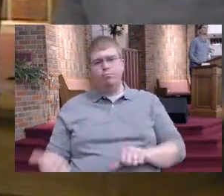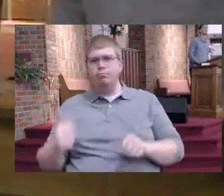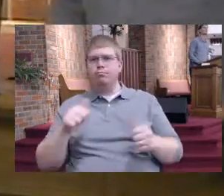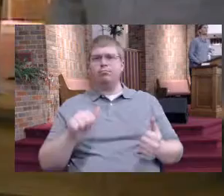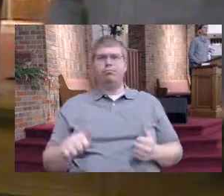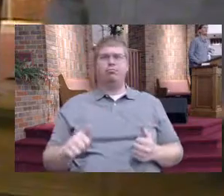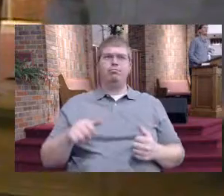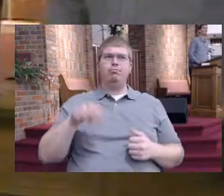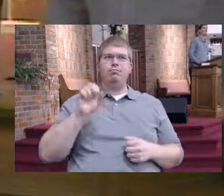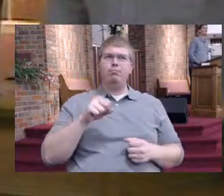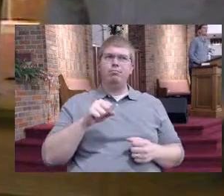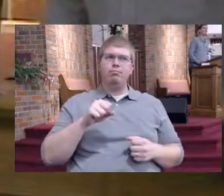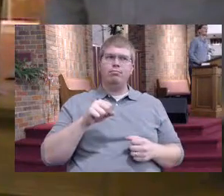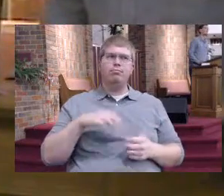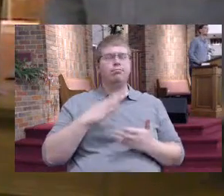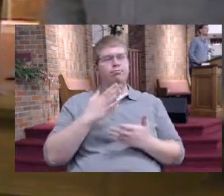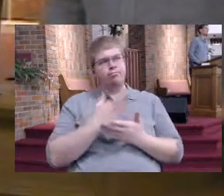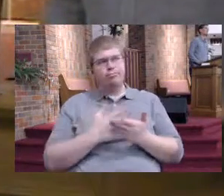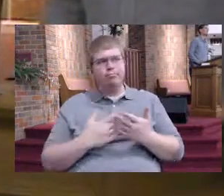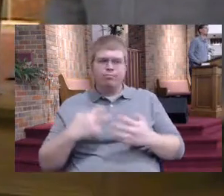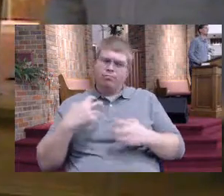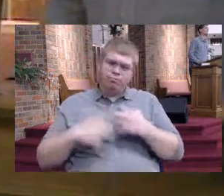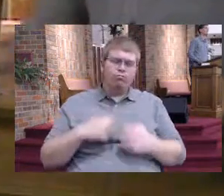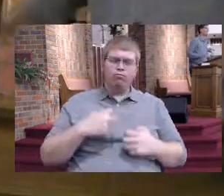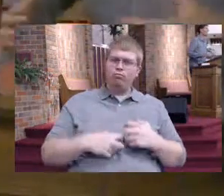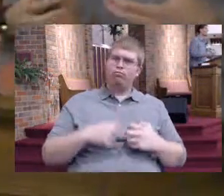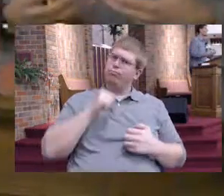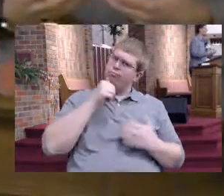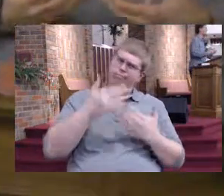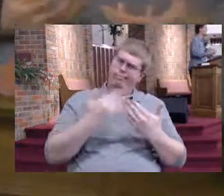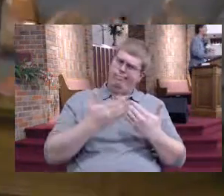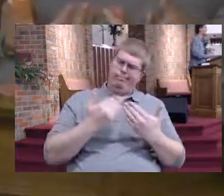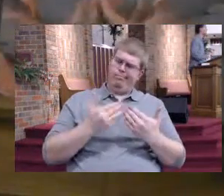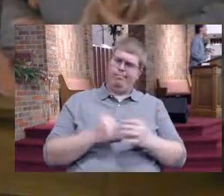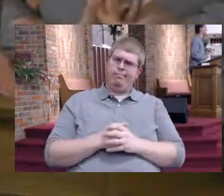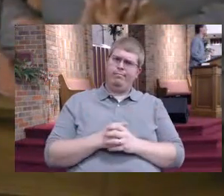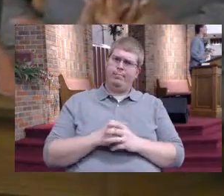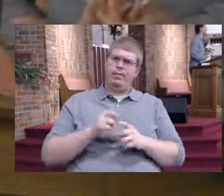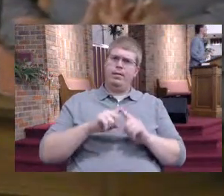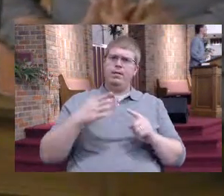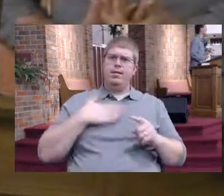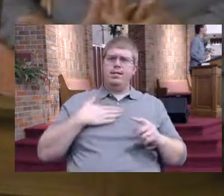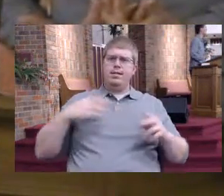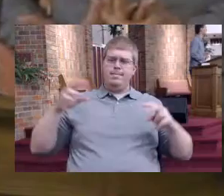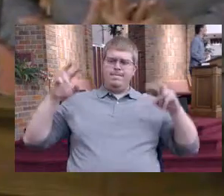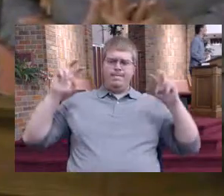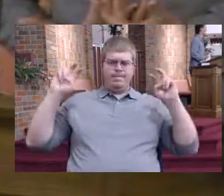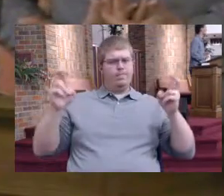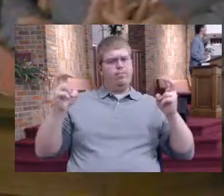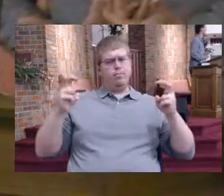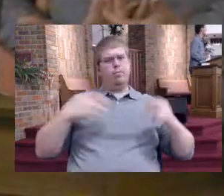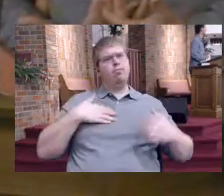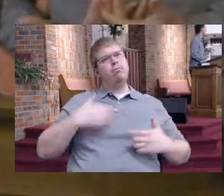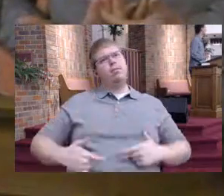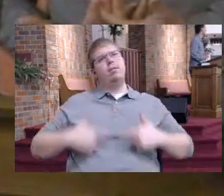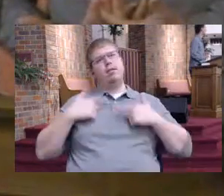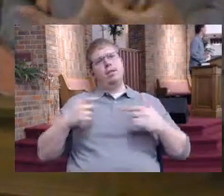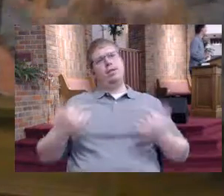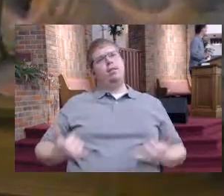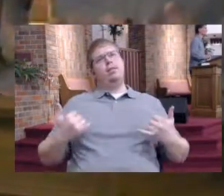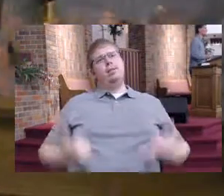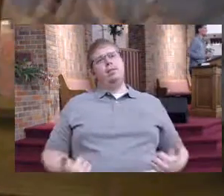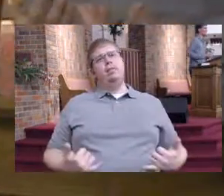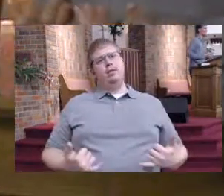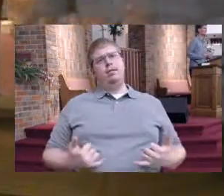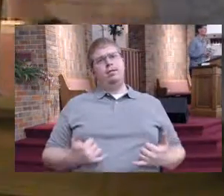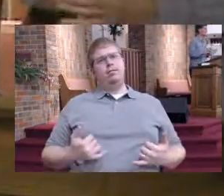challenges. It hasn't been easy. But my theme of my life right now, the